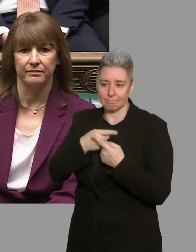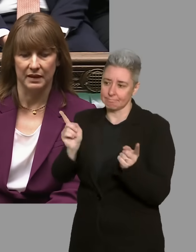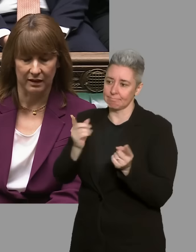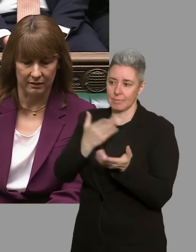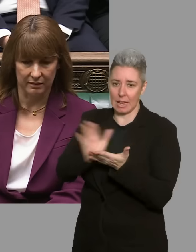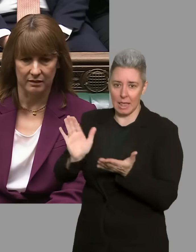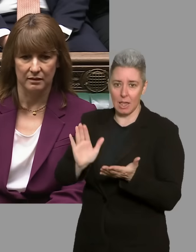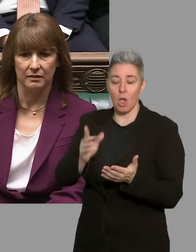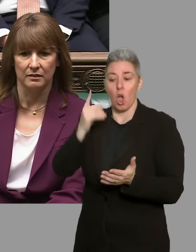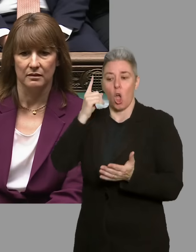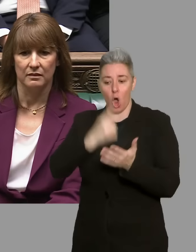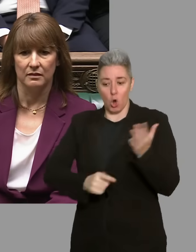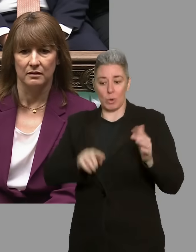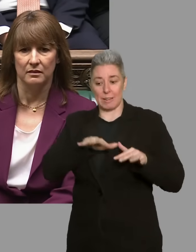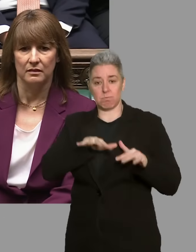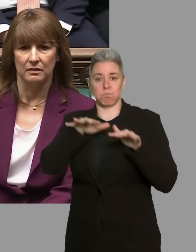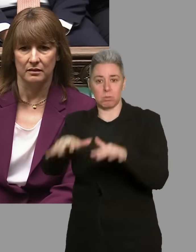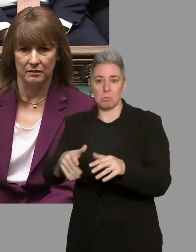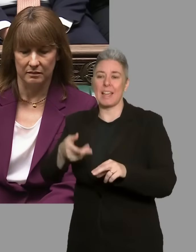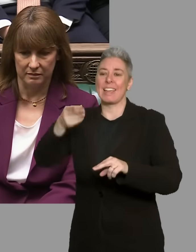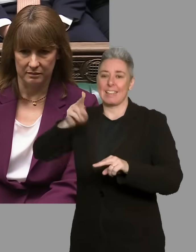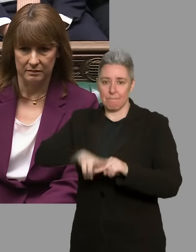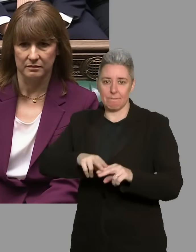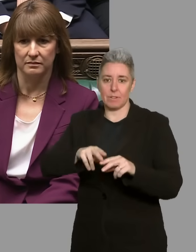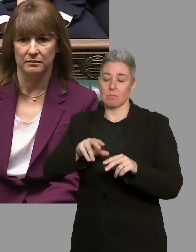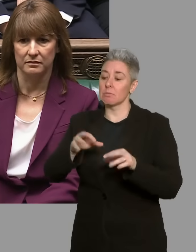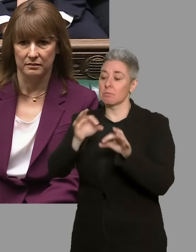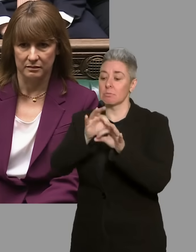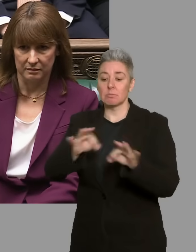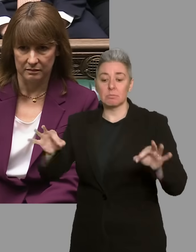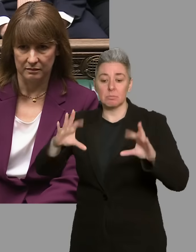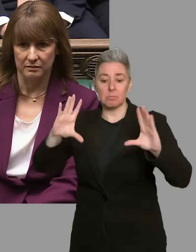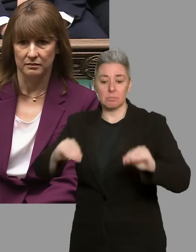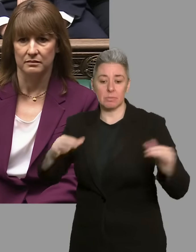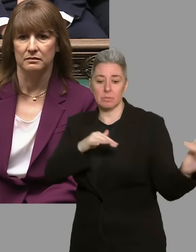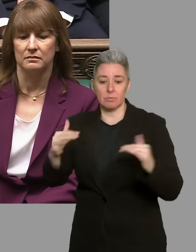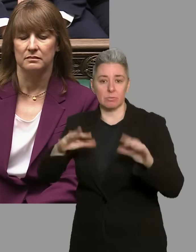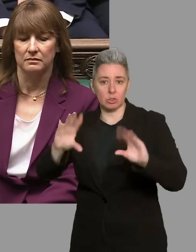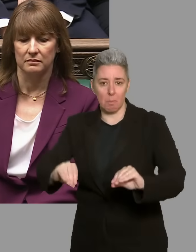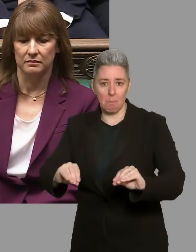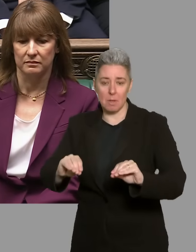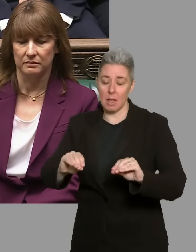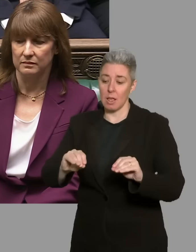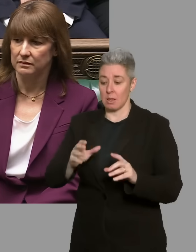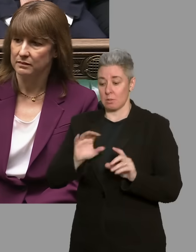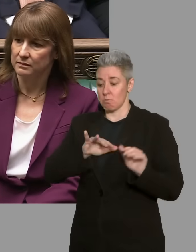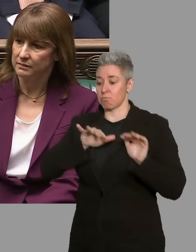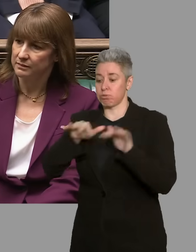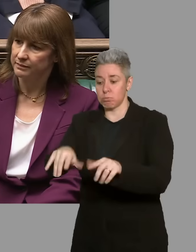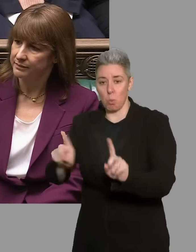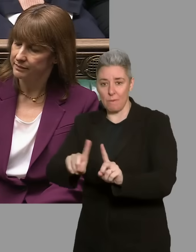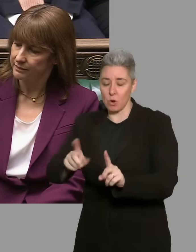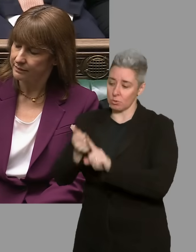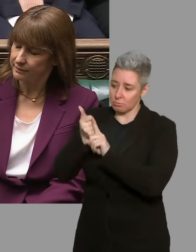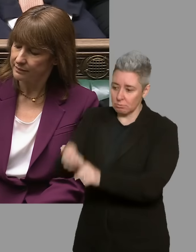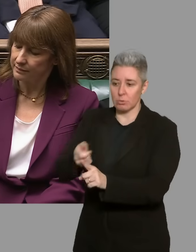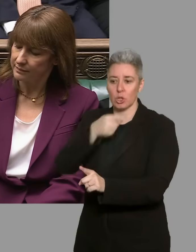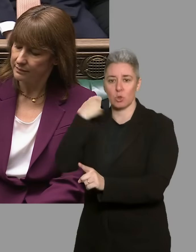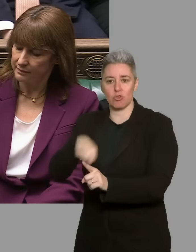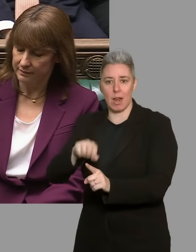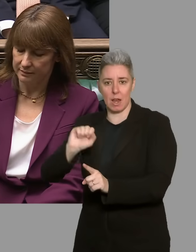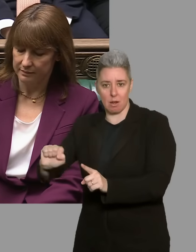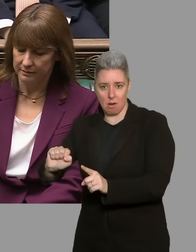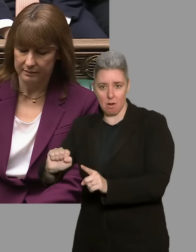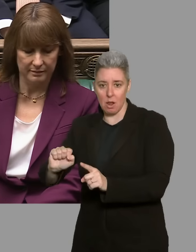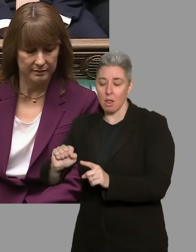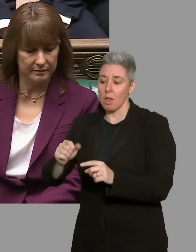ceasefire. It would be to support Ukraine's capabilities. It would be to conduct deterrence operations and to construct and